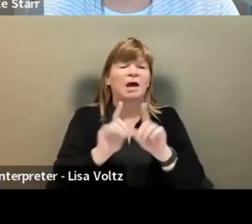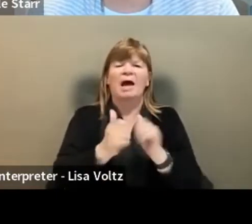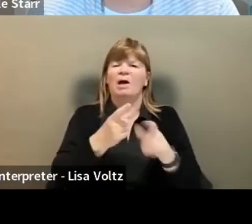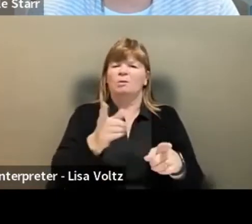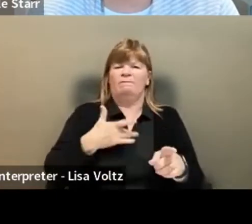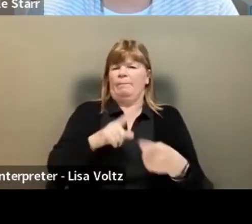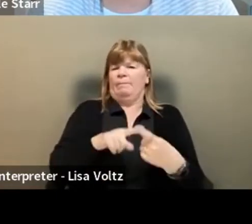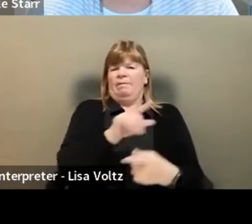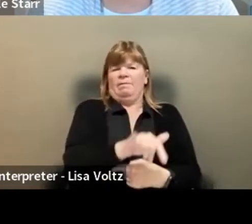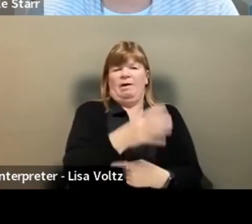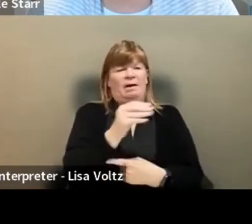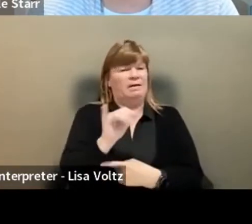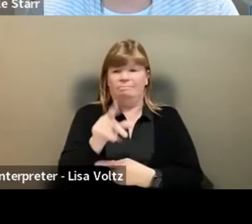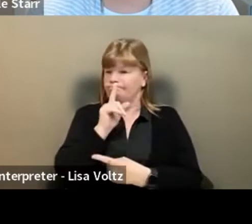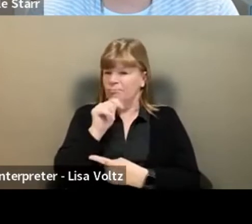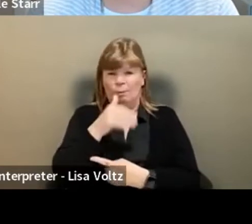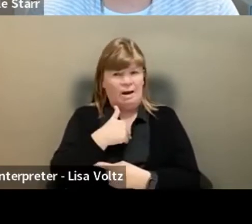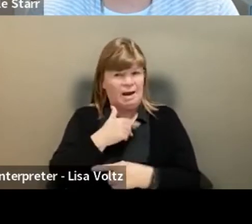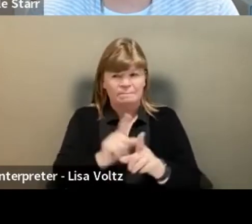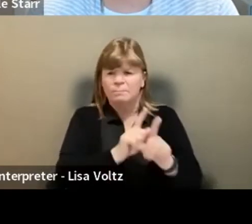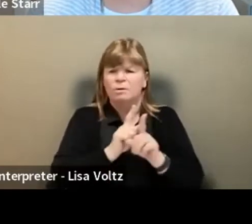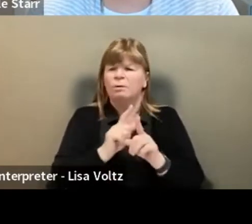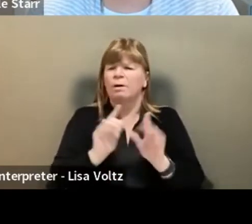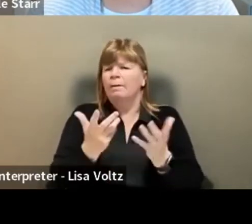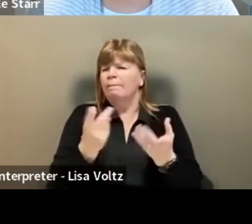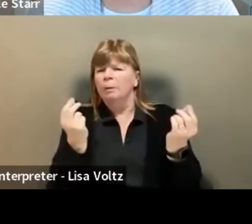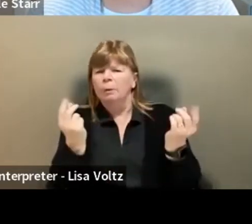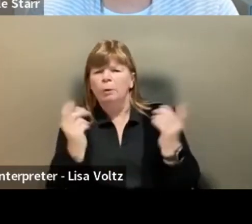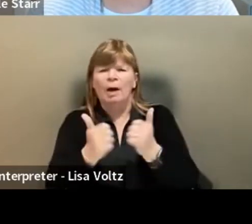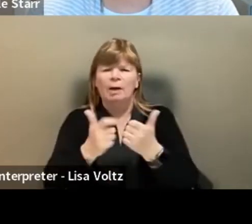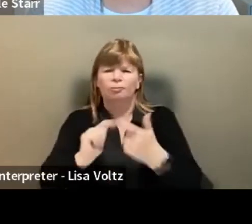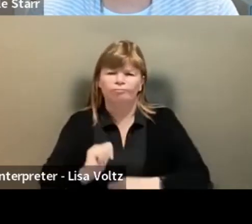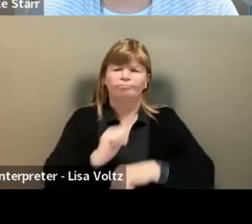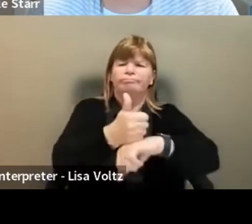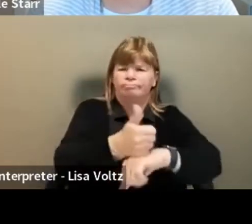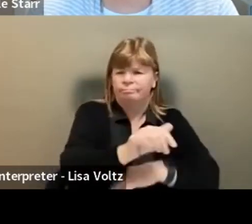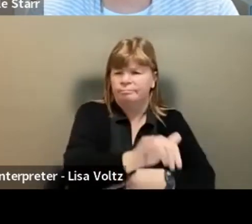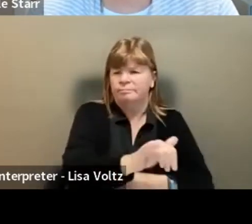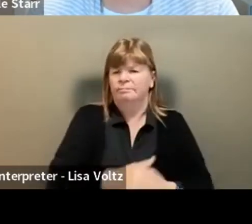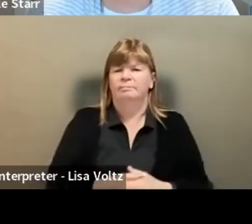about that, and if they don't, what are some things maybe to put into place?